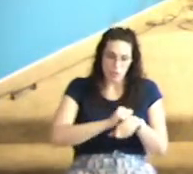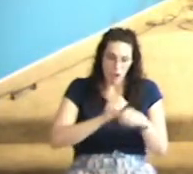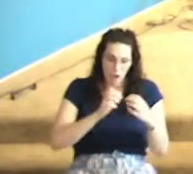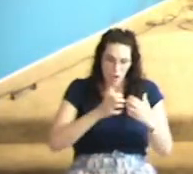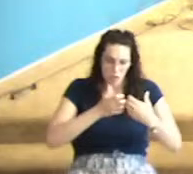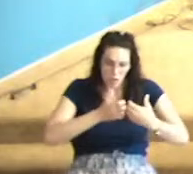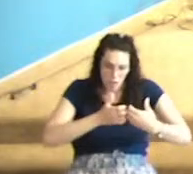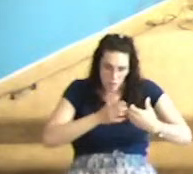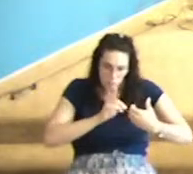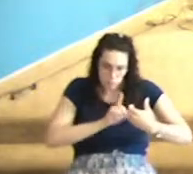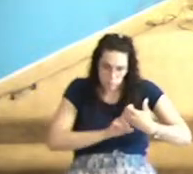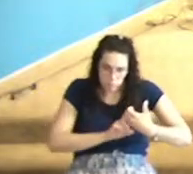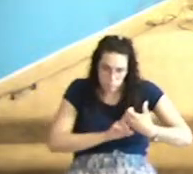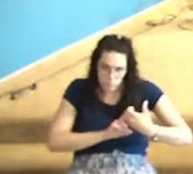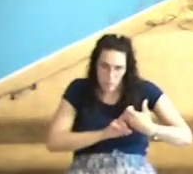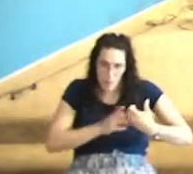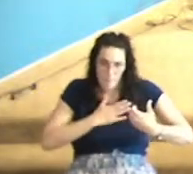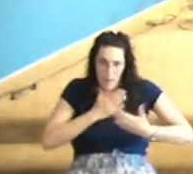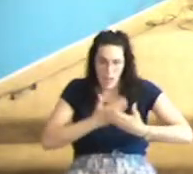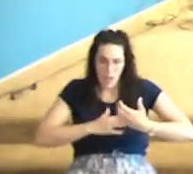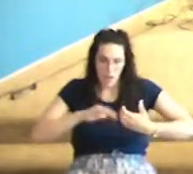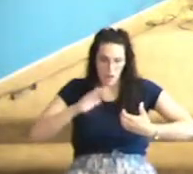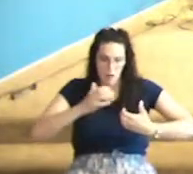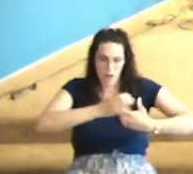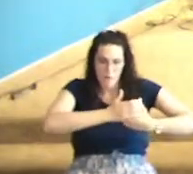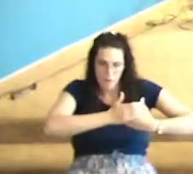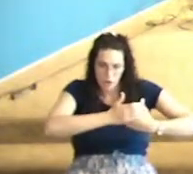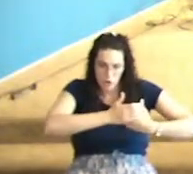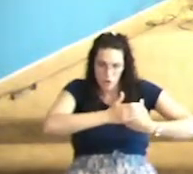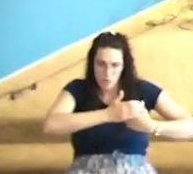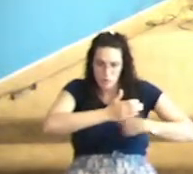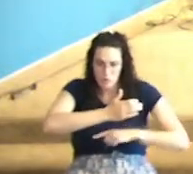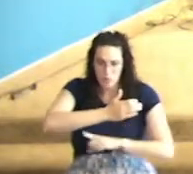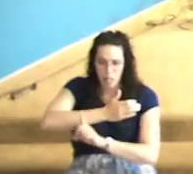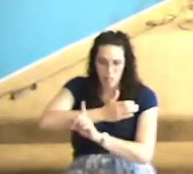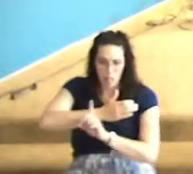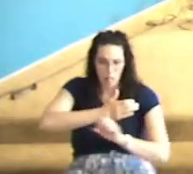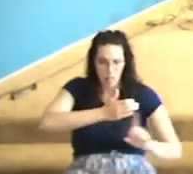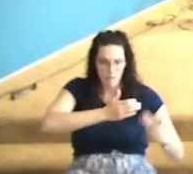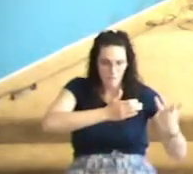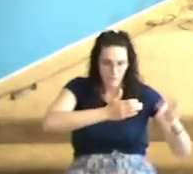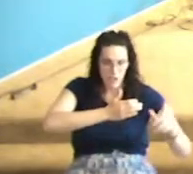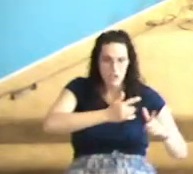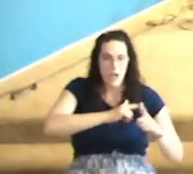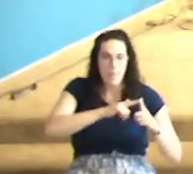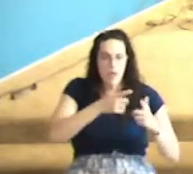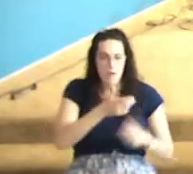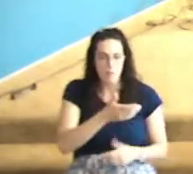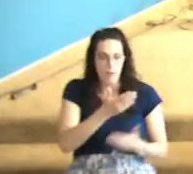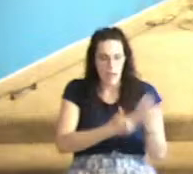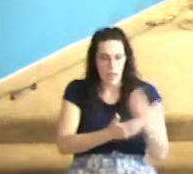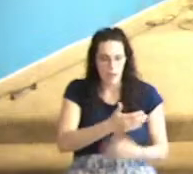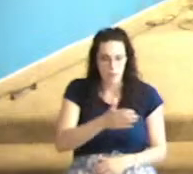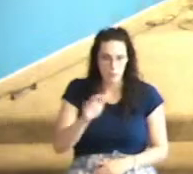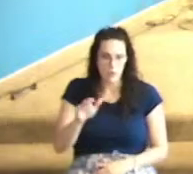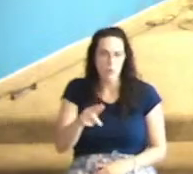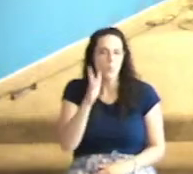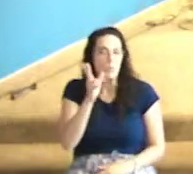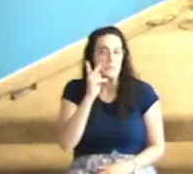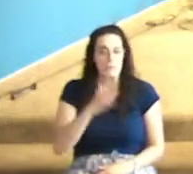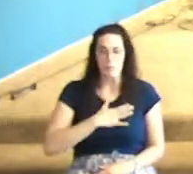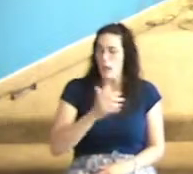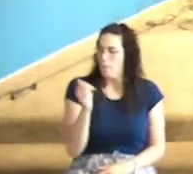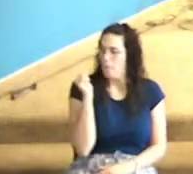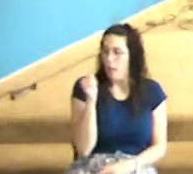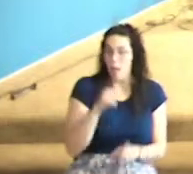my hand until I have passed by. Then I will remove my hand and you will see my back,